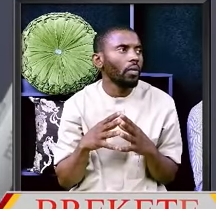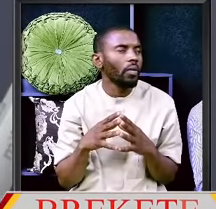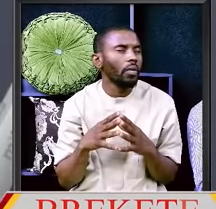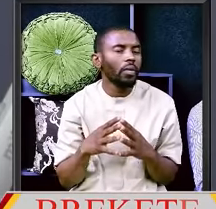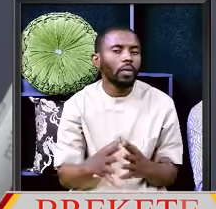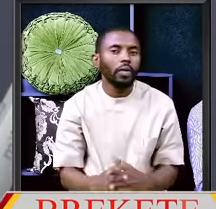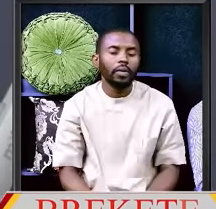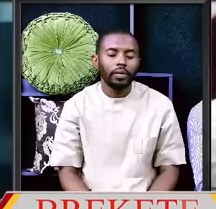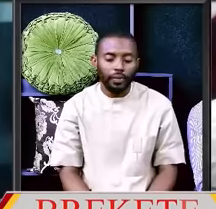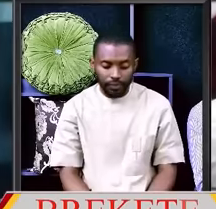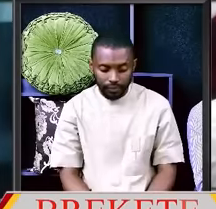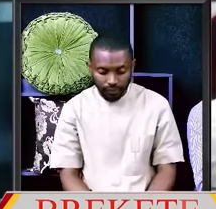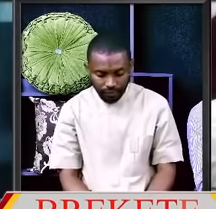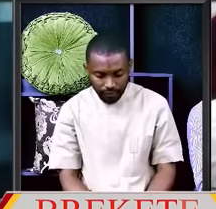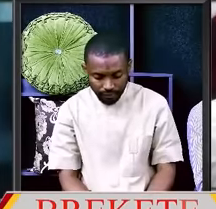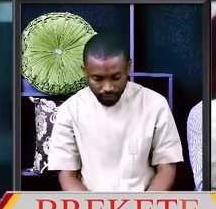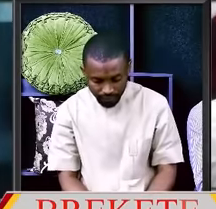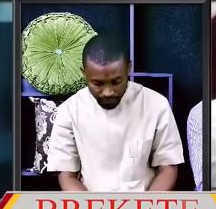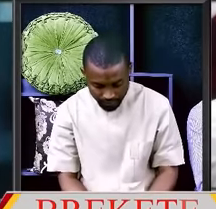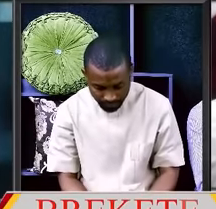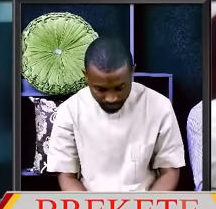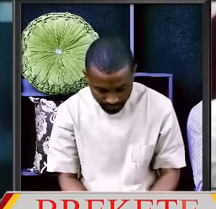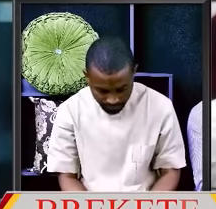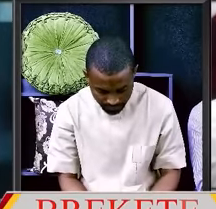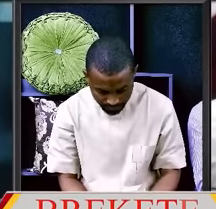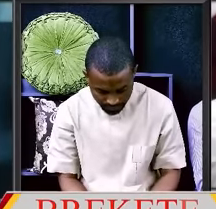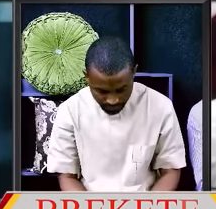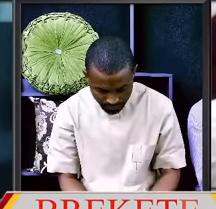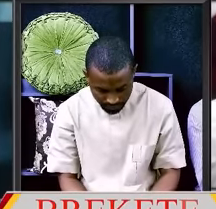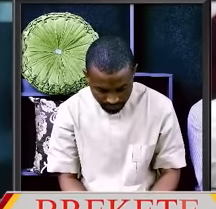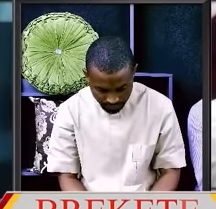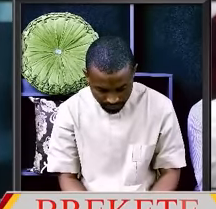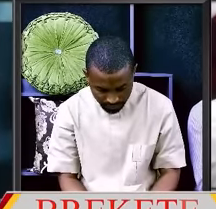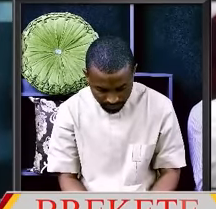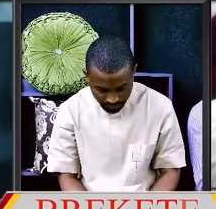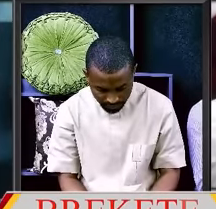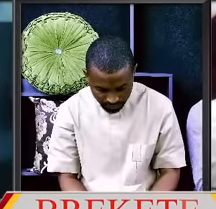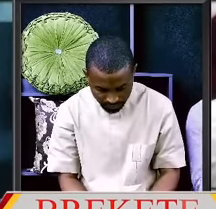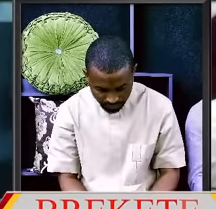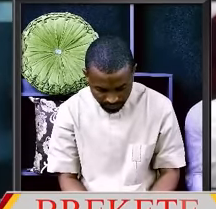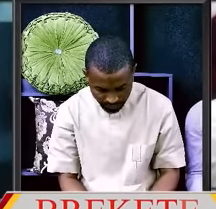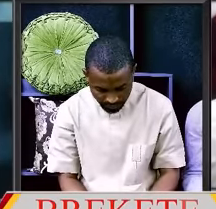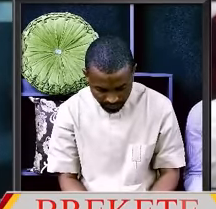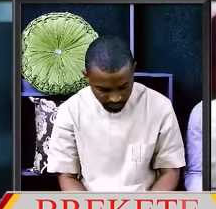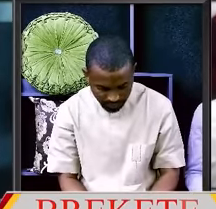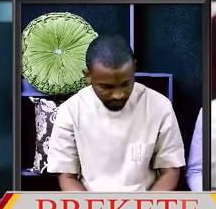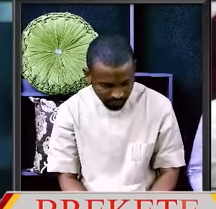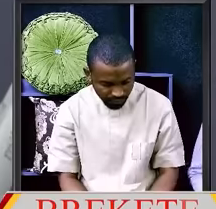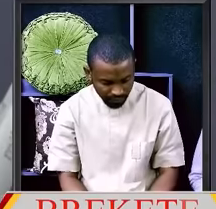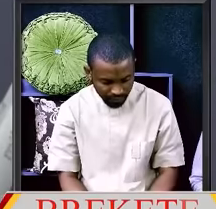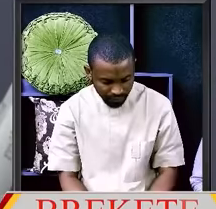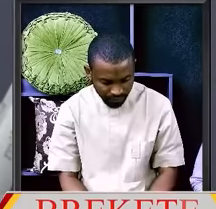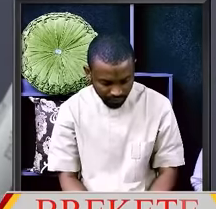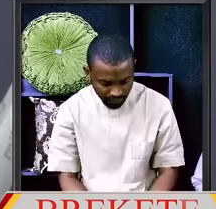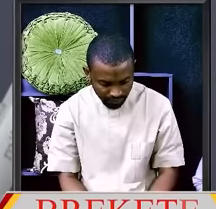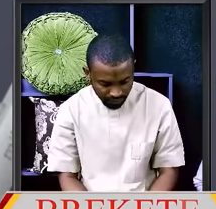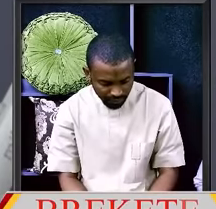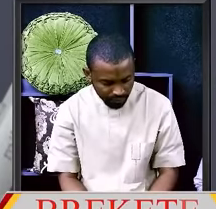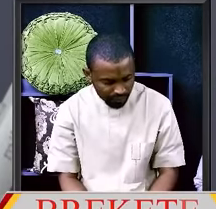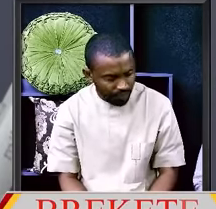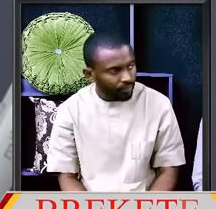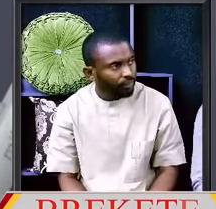like the people with the first lockup, they get to come talk their own story because they not bring them before to come